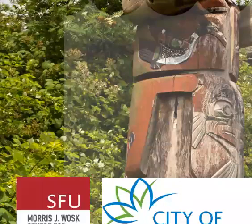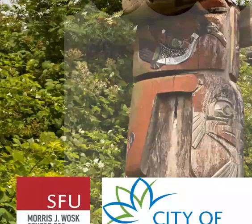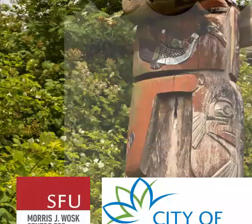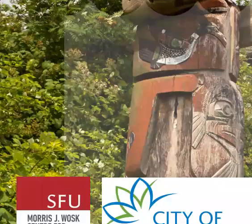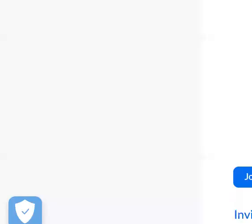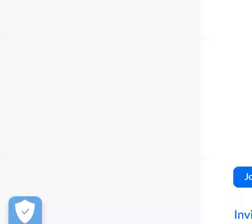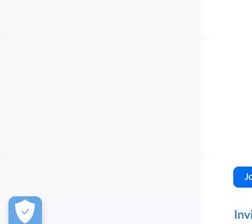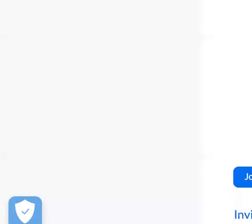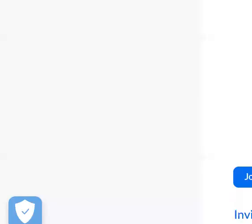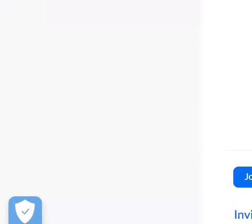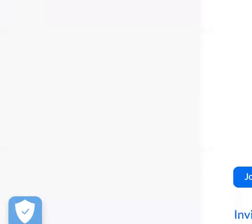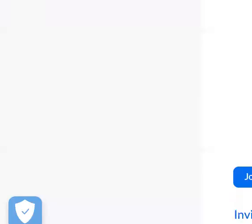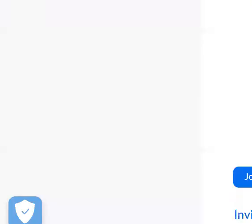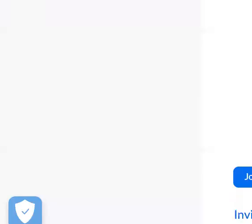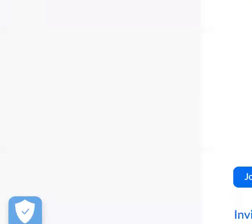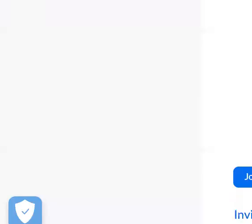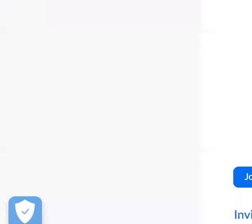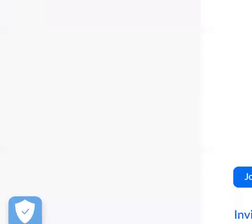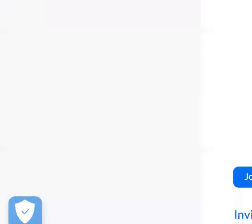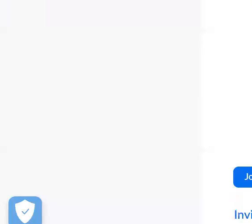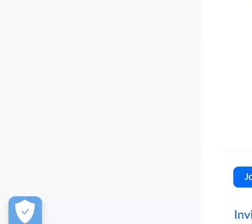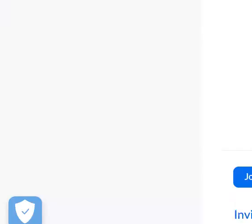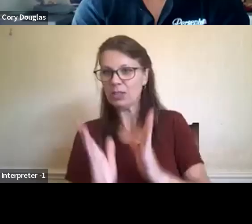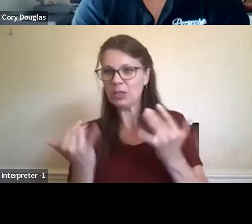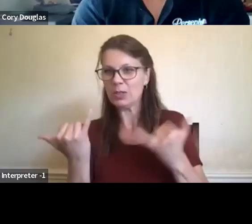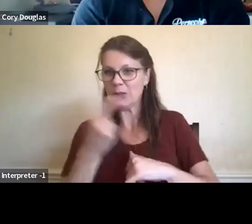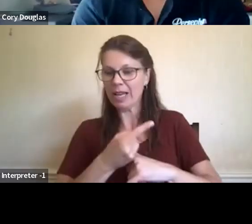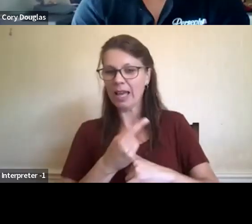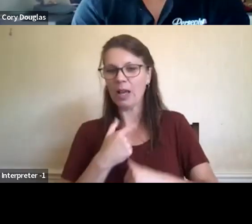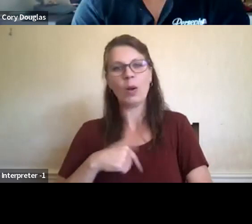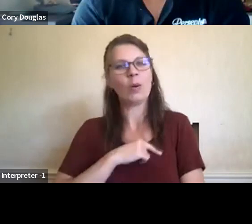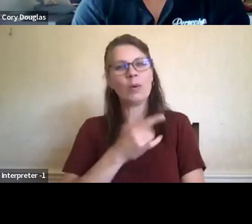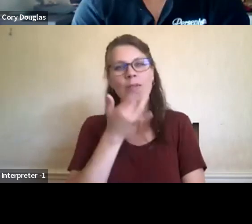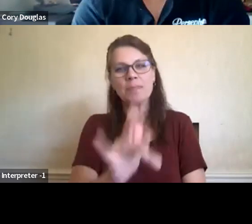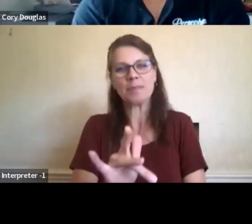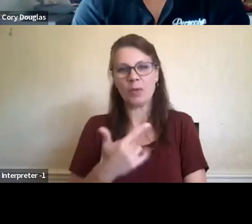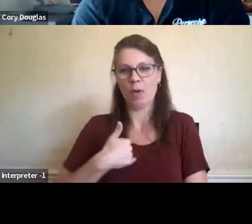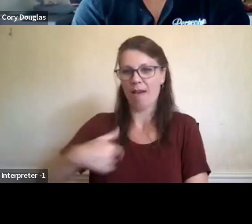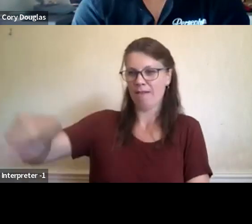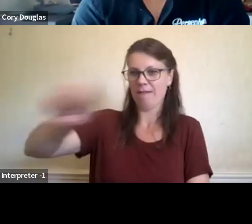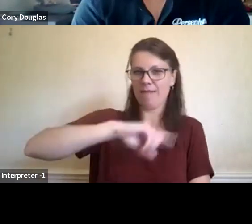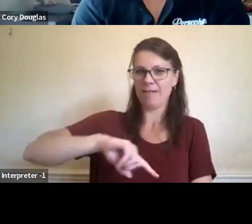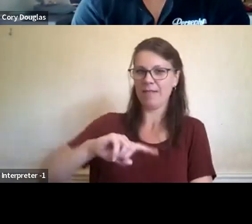we're so lucky to have the folks joining us.